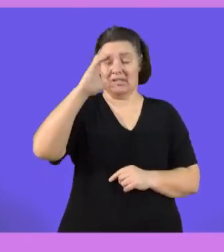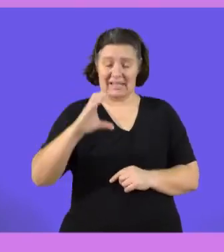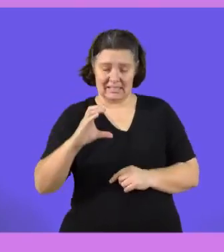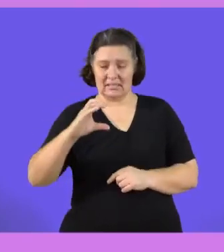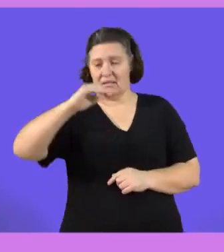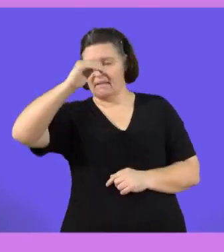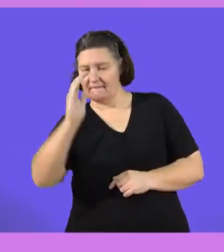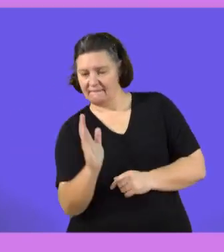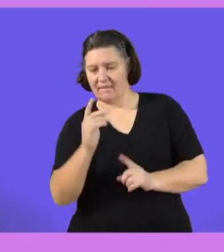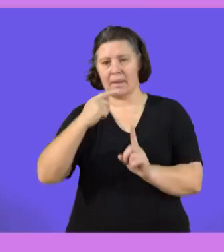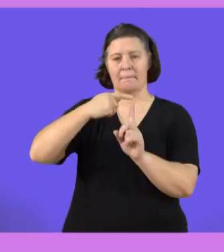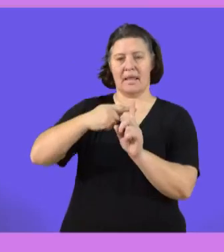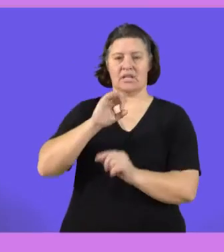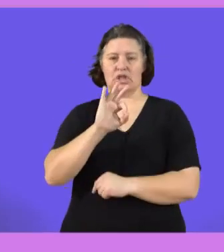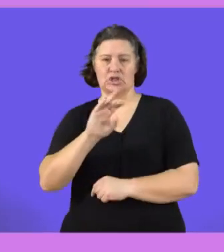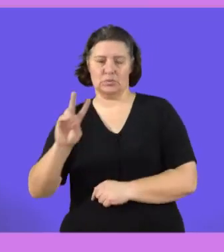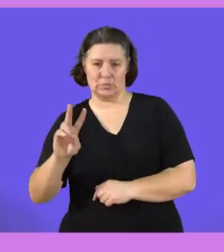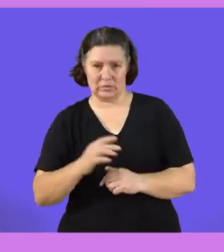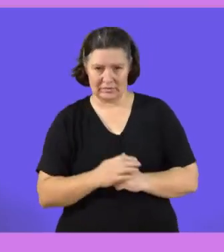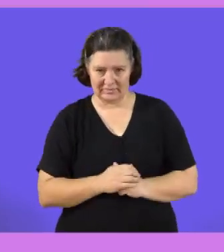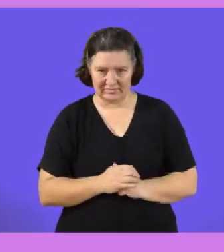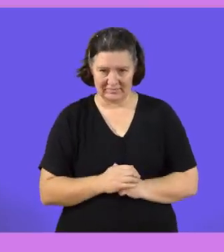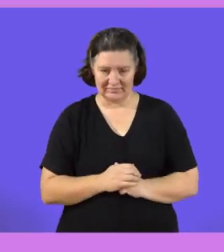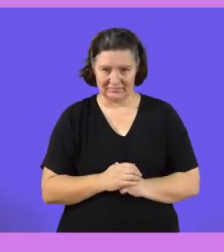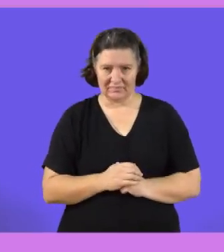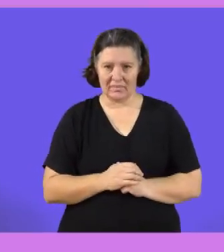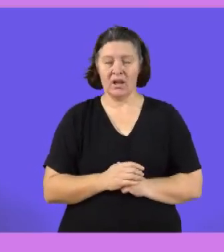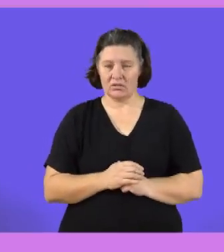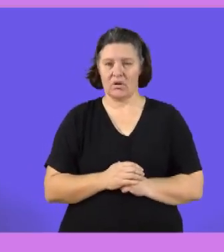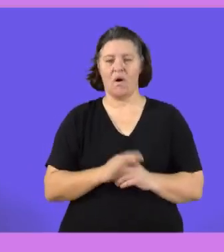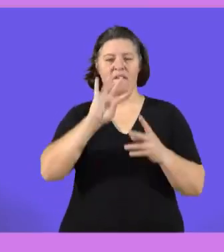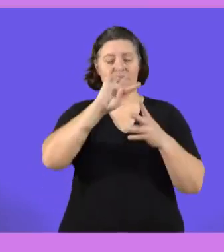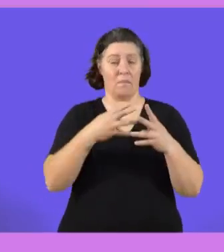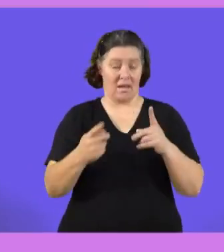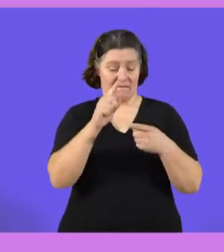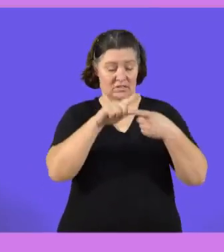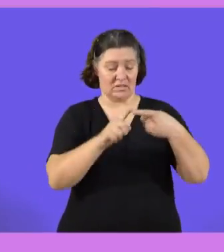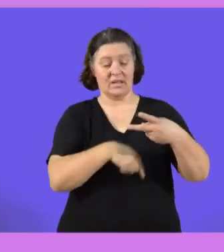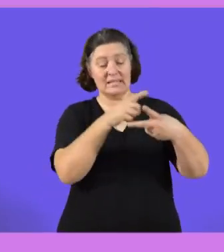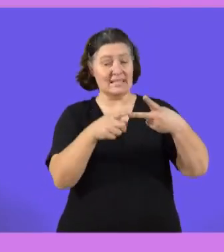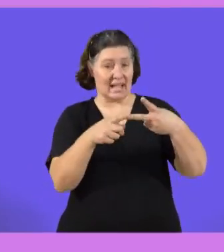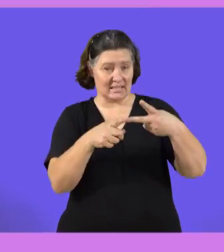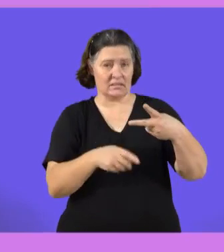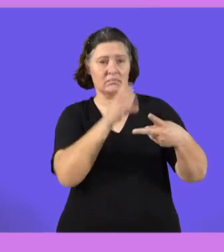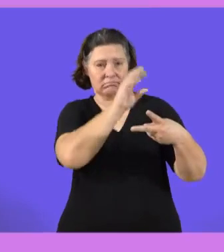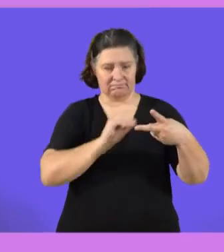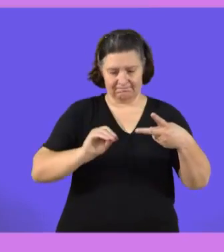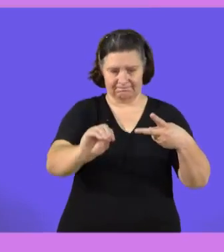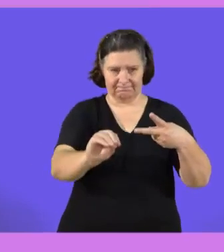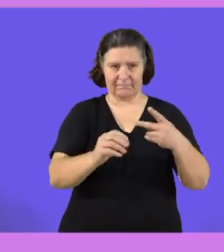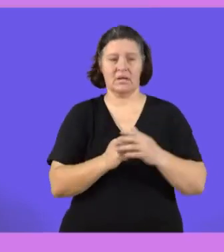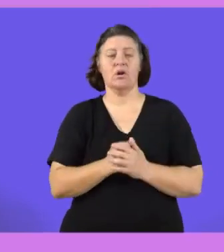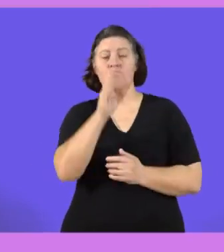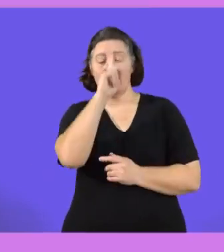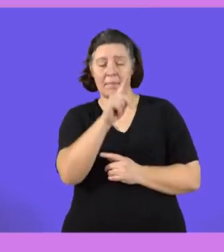Celsius, close bracket, plus 32. That's your step 1, your formula. Step number 2, I'm going to substitute into the formula